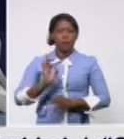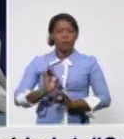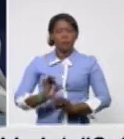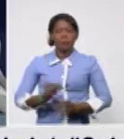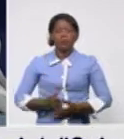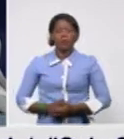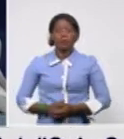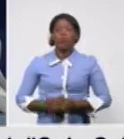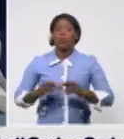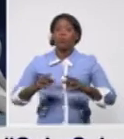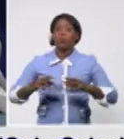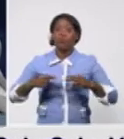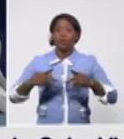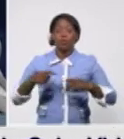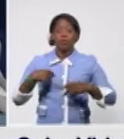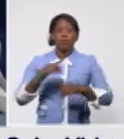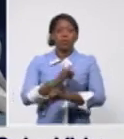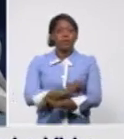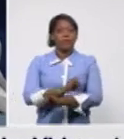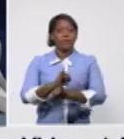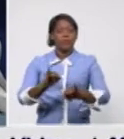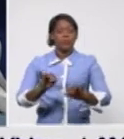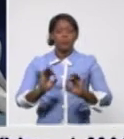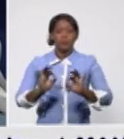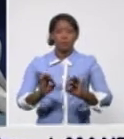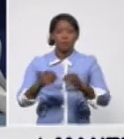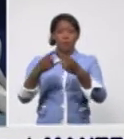432,040, of which